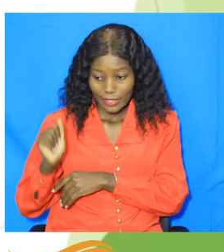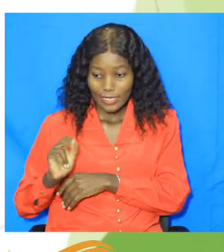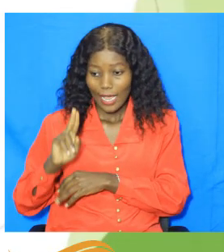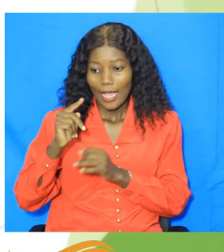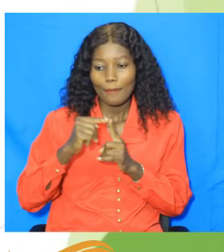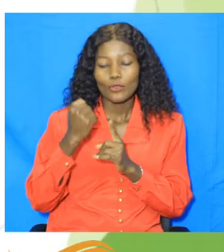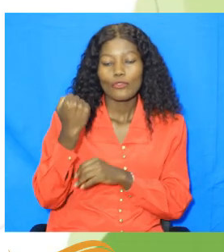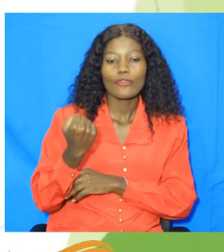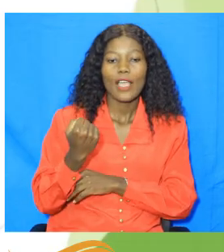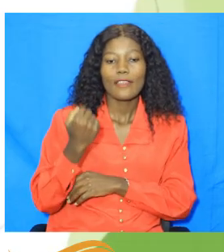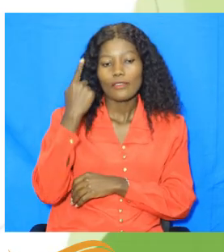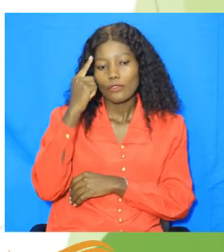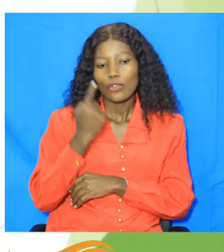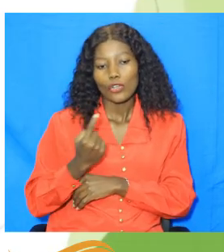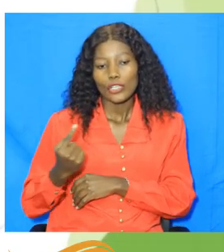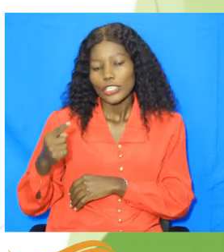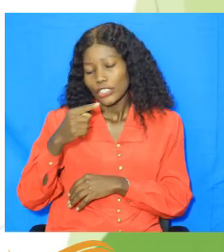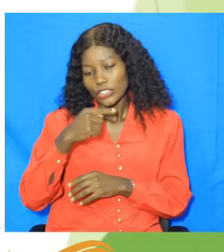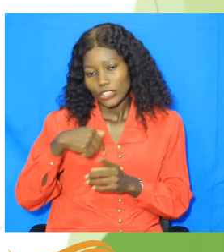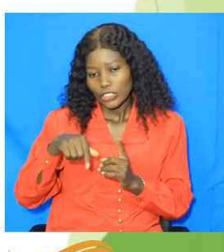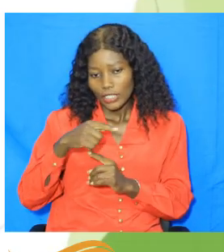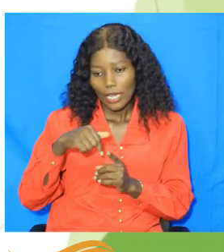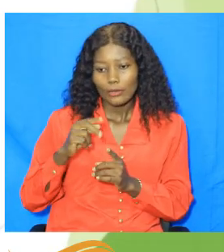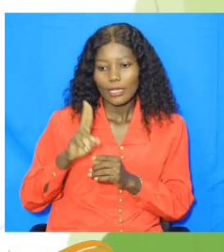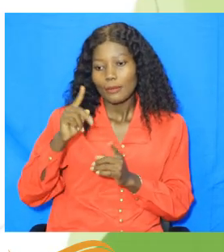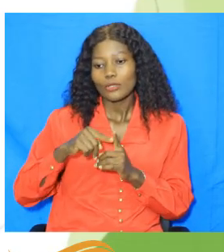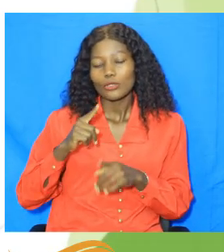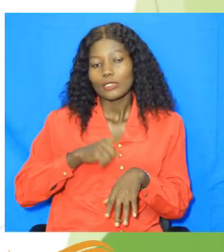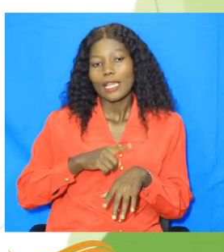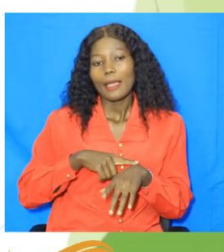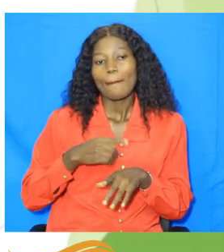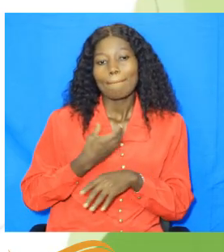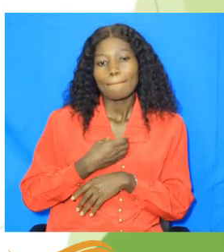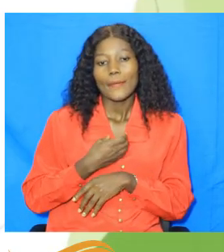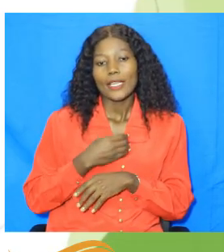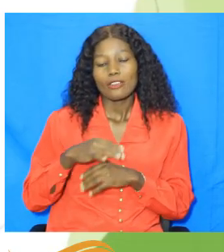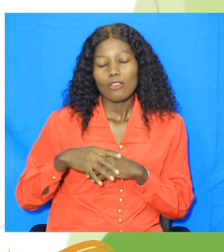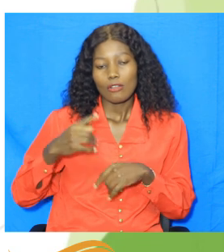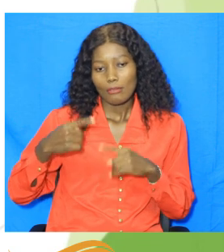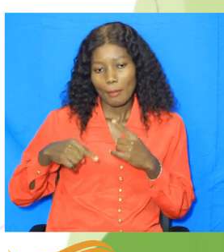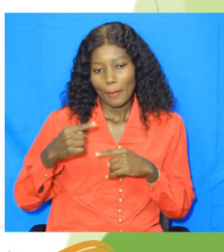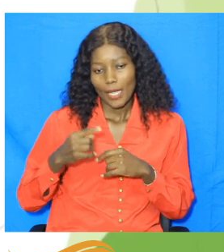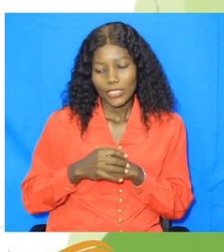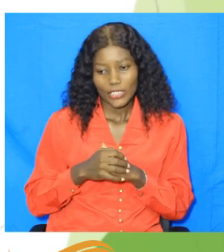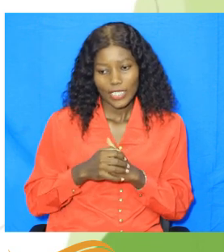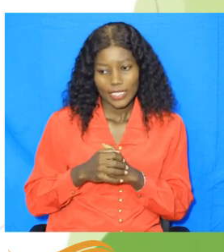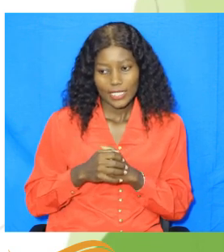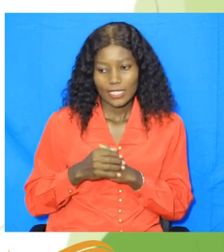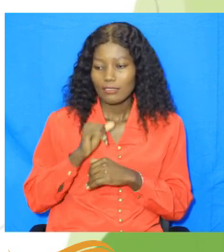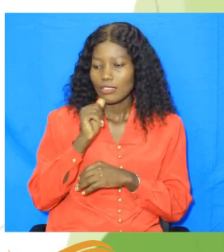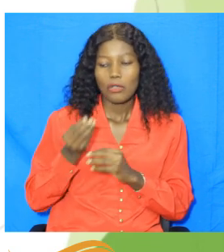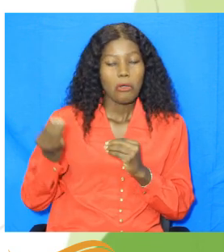5 for each round until medal matches. No more than 5 different katas are